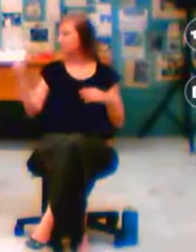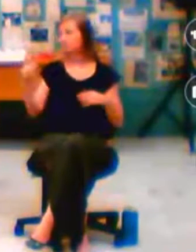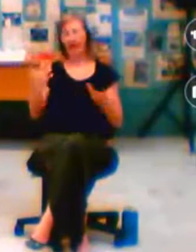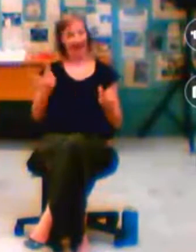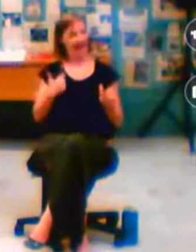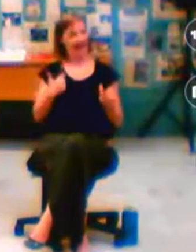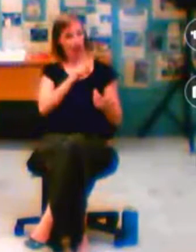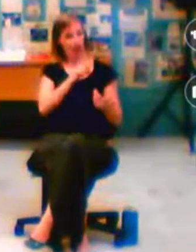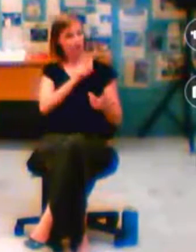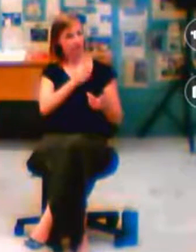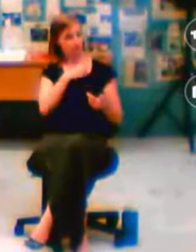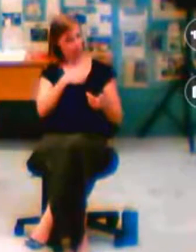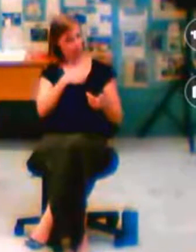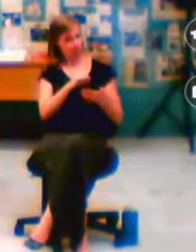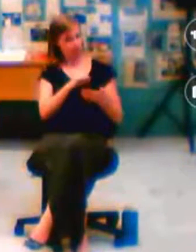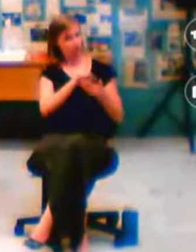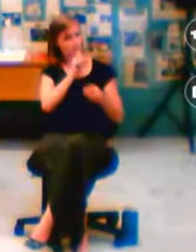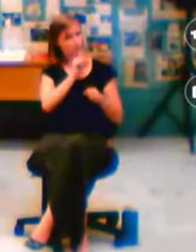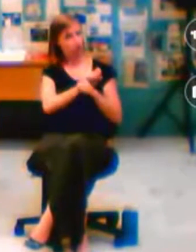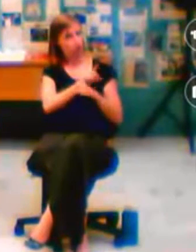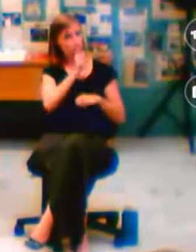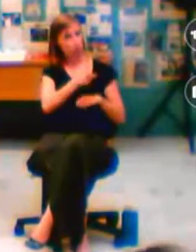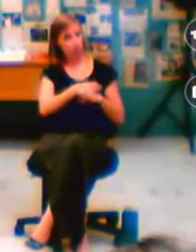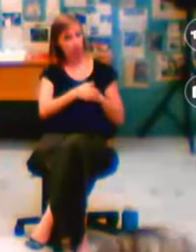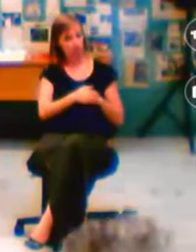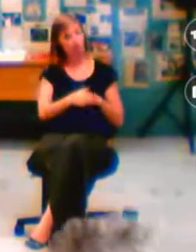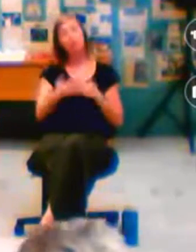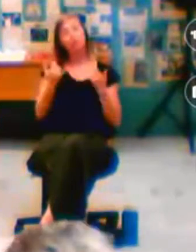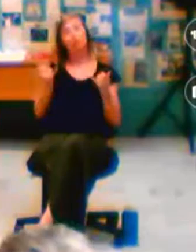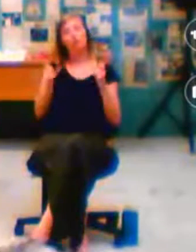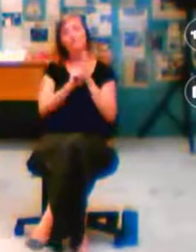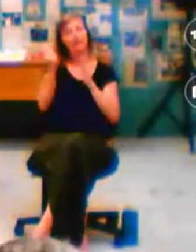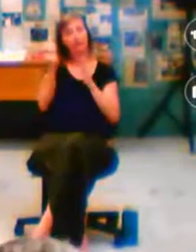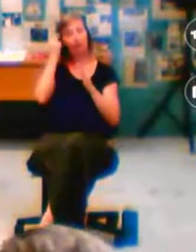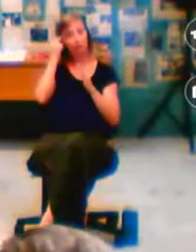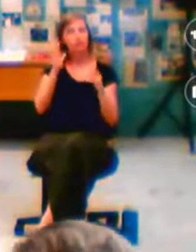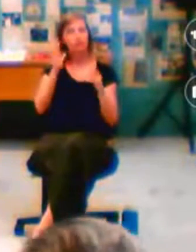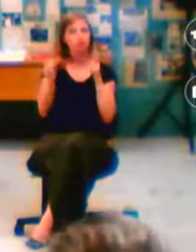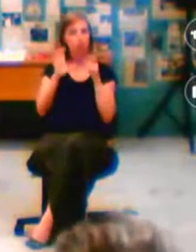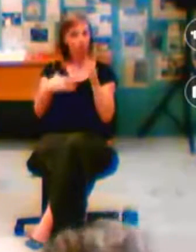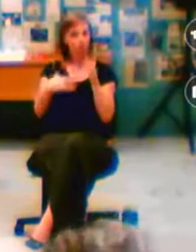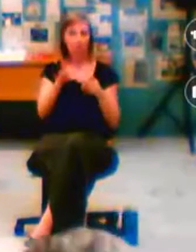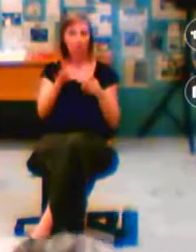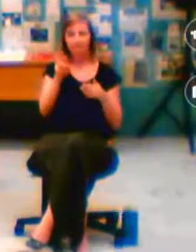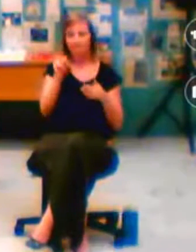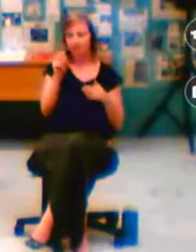financially profitable for them to have mental health services will be available.